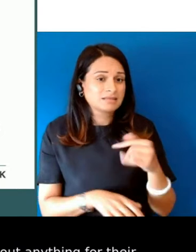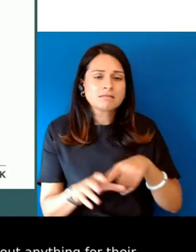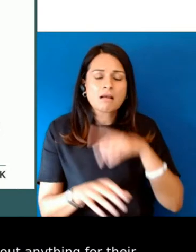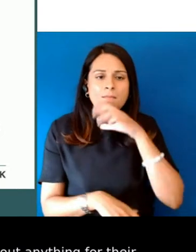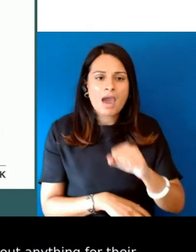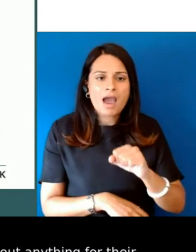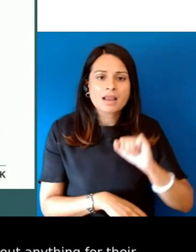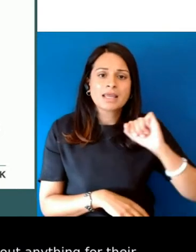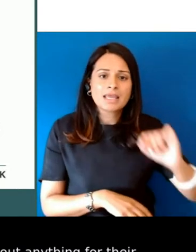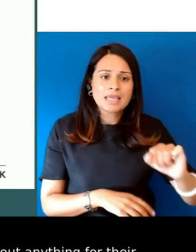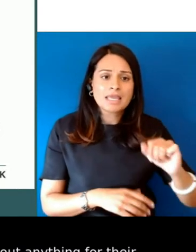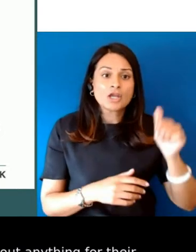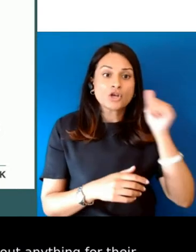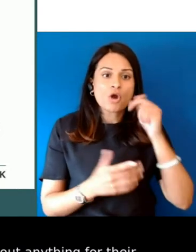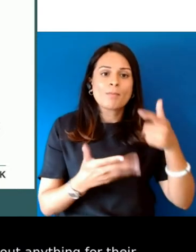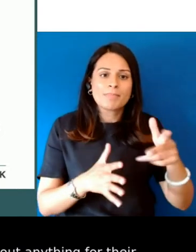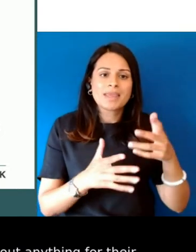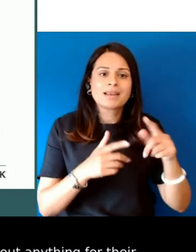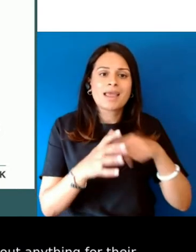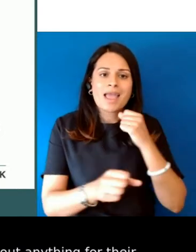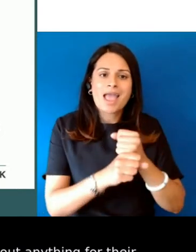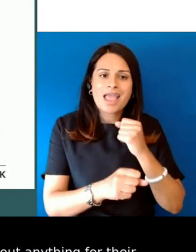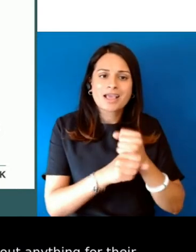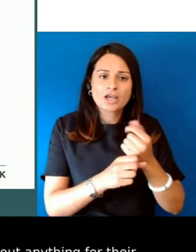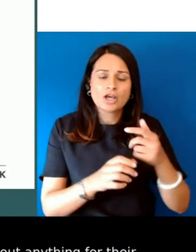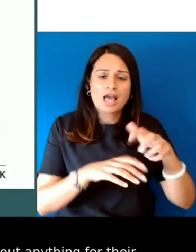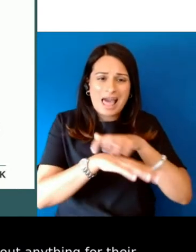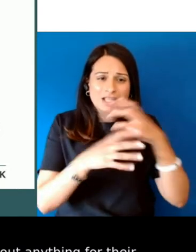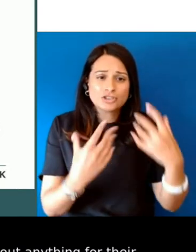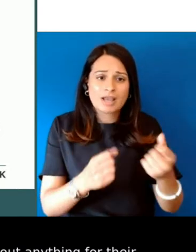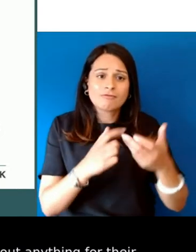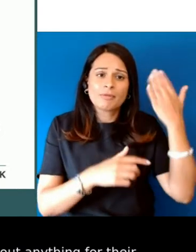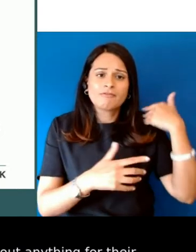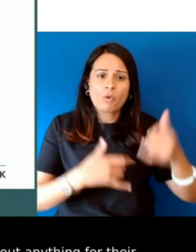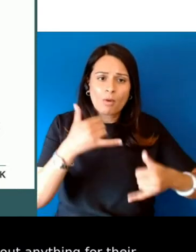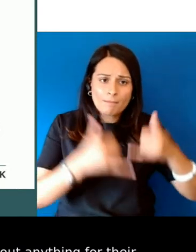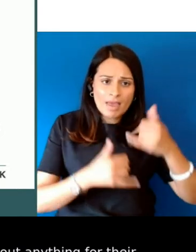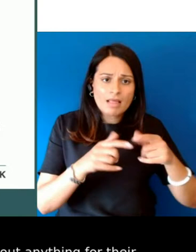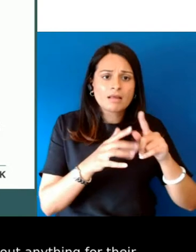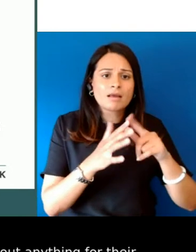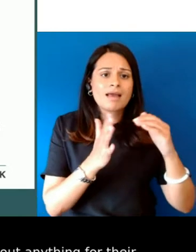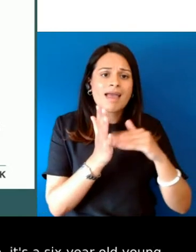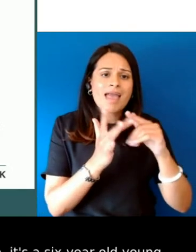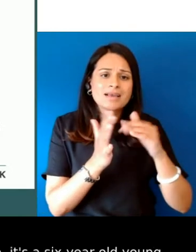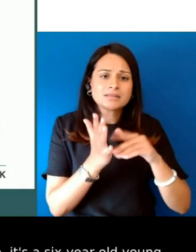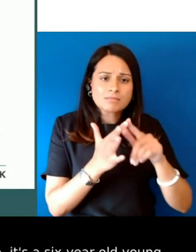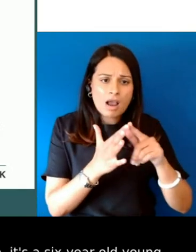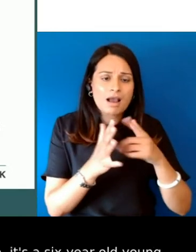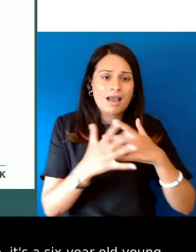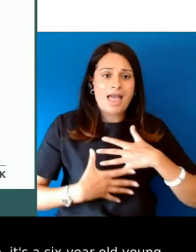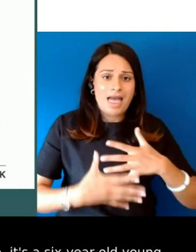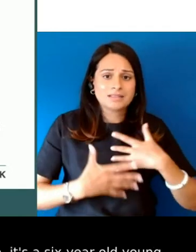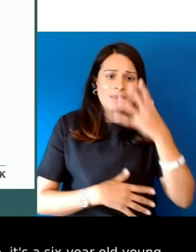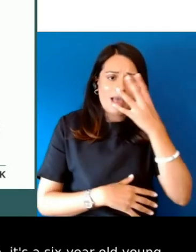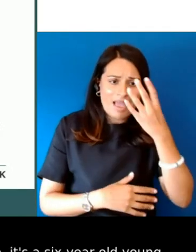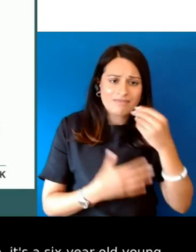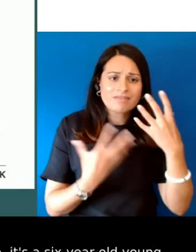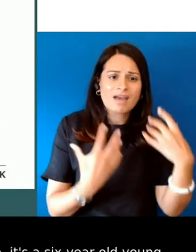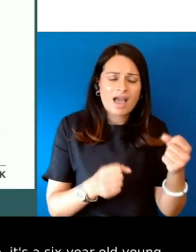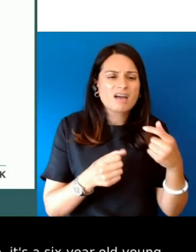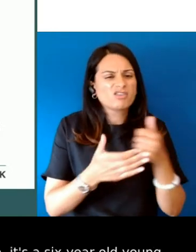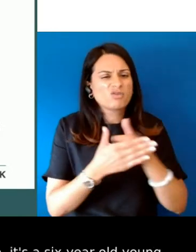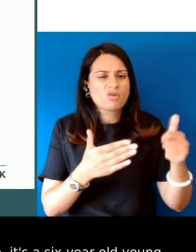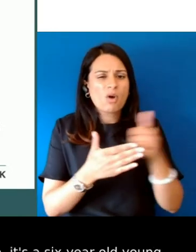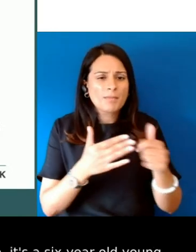known to be allergic he previously had a milk g he's got eczema asthma and hay fevers this kind of common scenario was a multi-system allergic